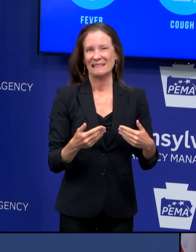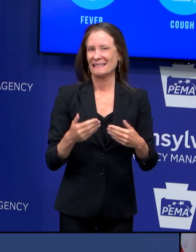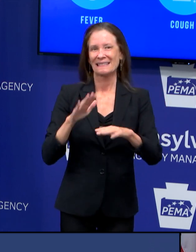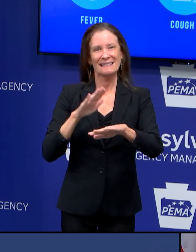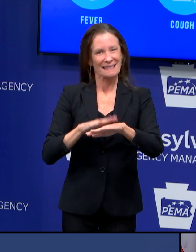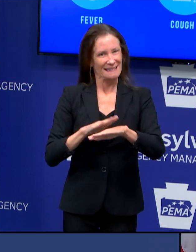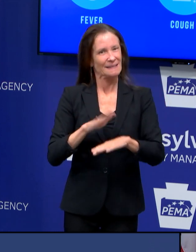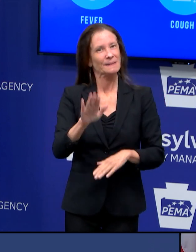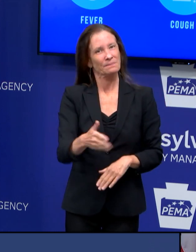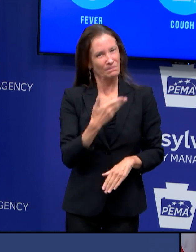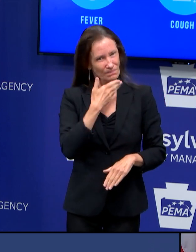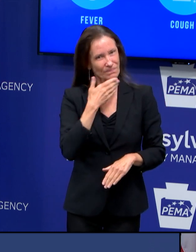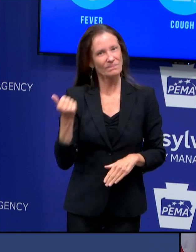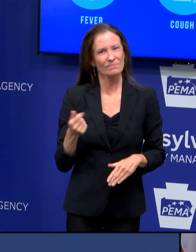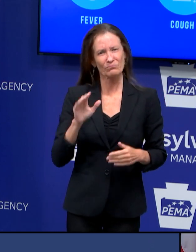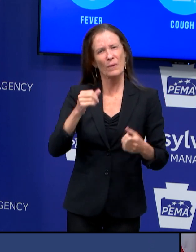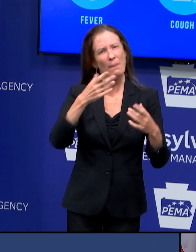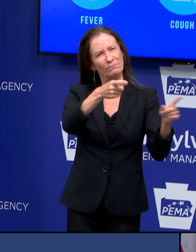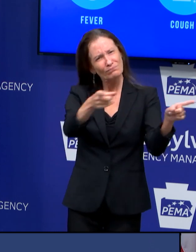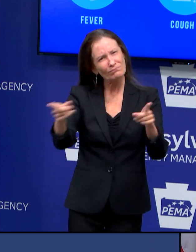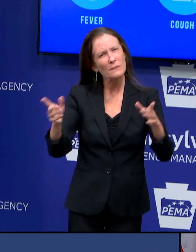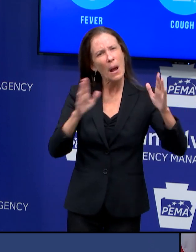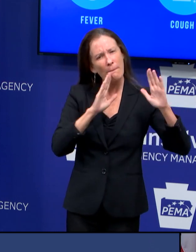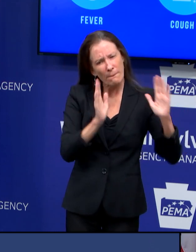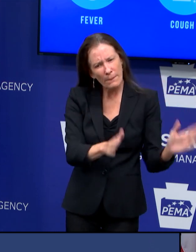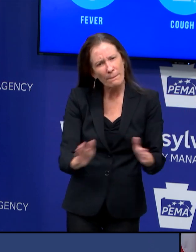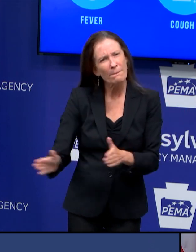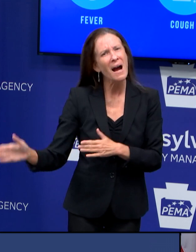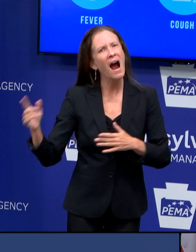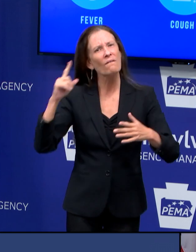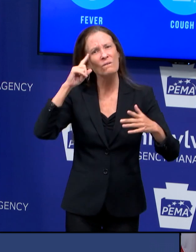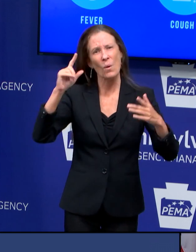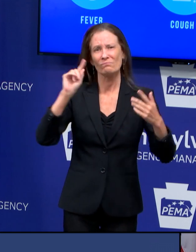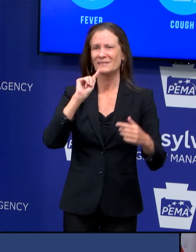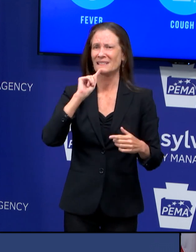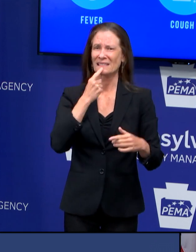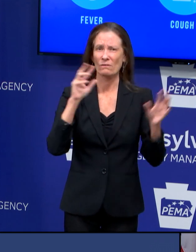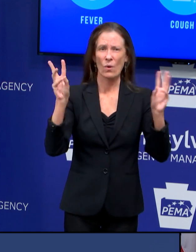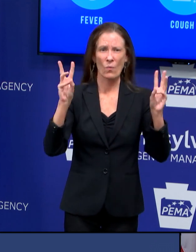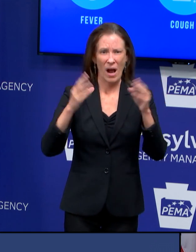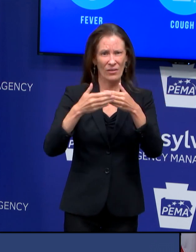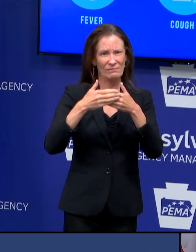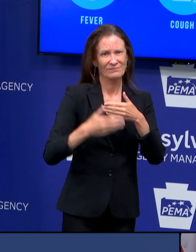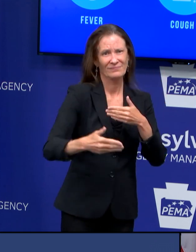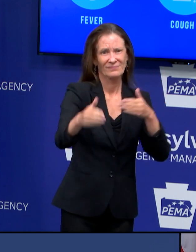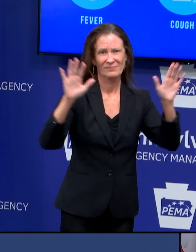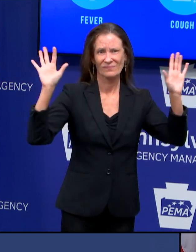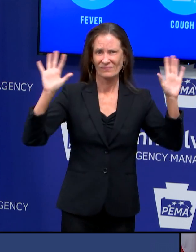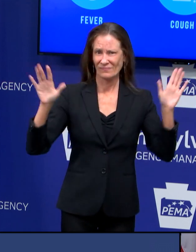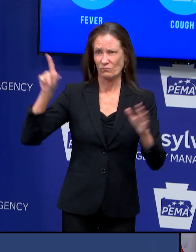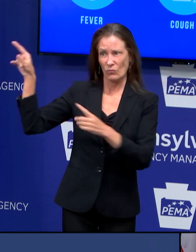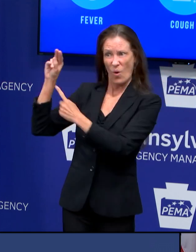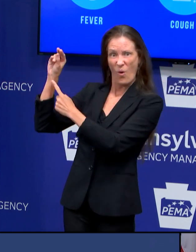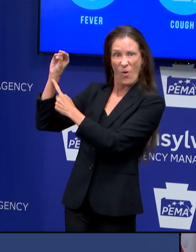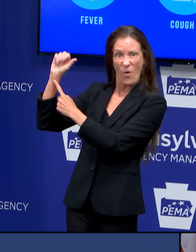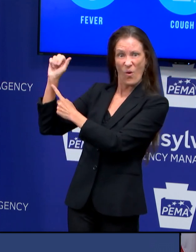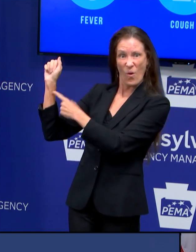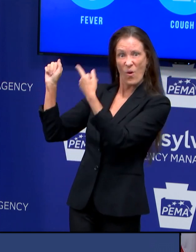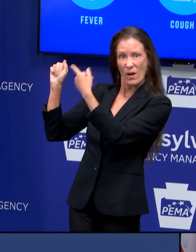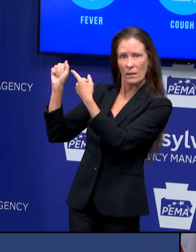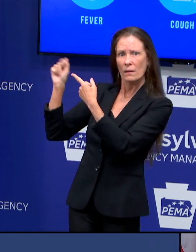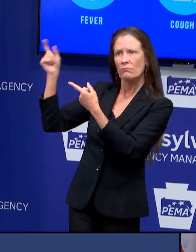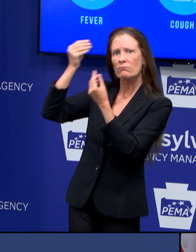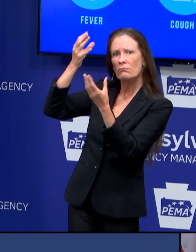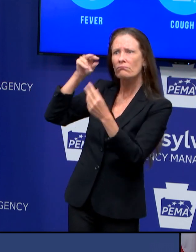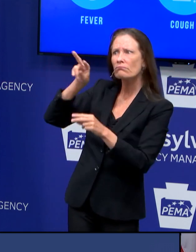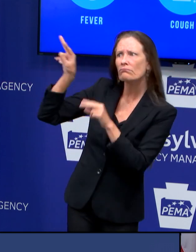to get weather alerts. A NOAA weather radio is an inexpensive and portable option that provides location-based weather alerts.